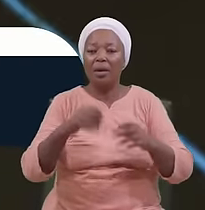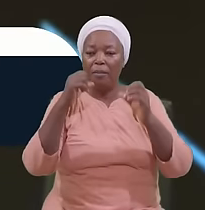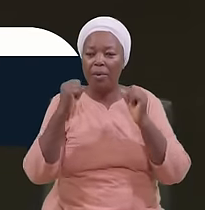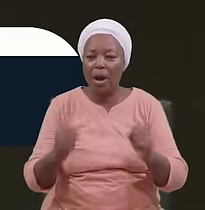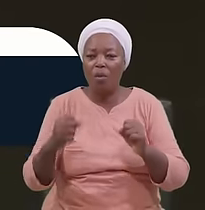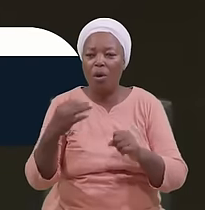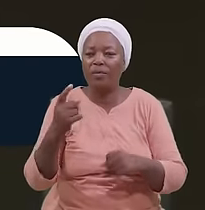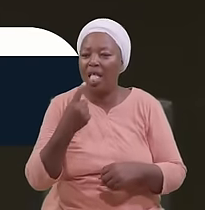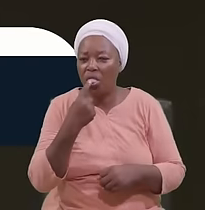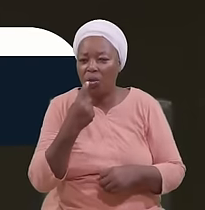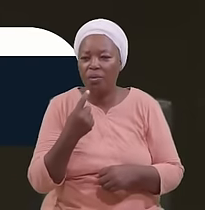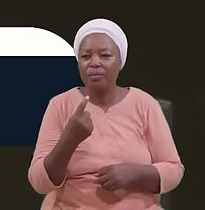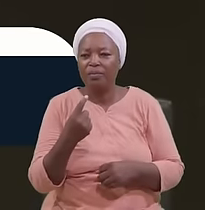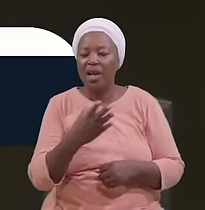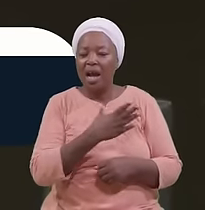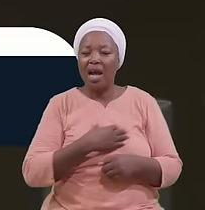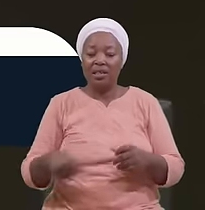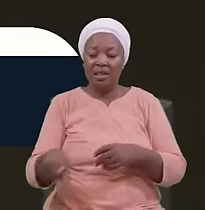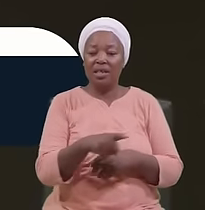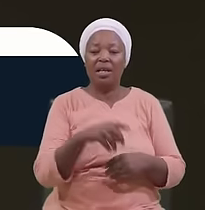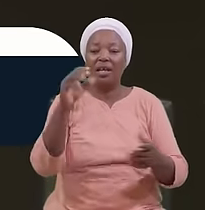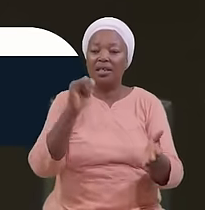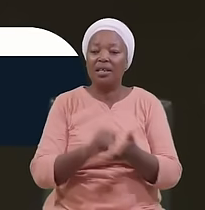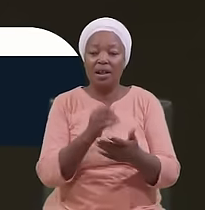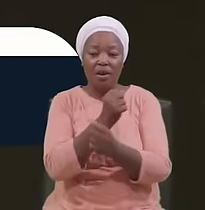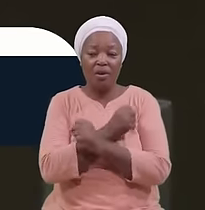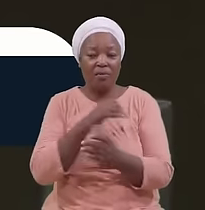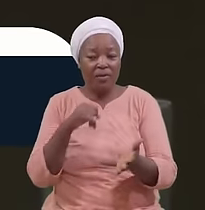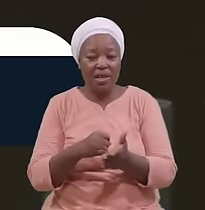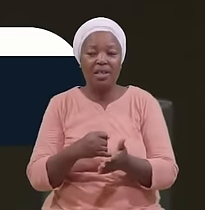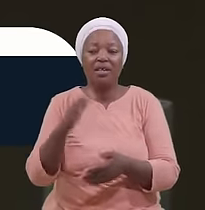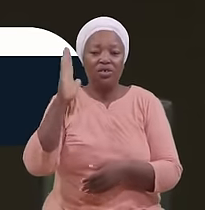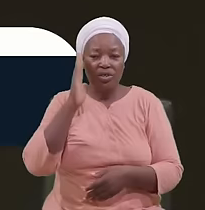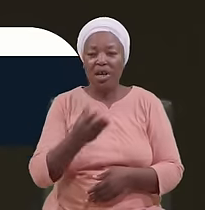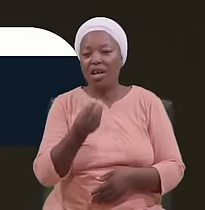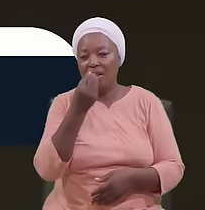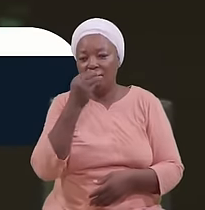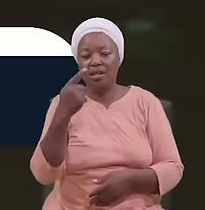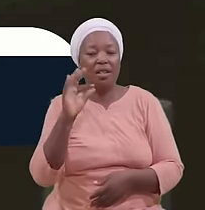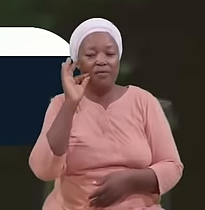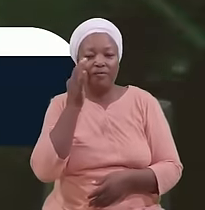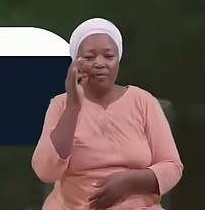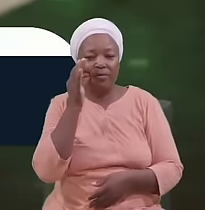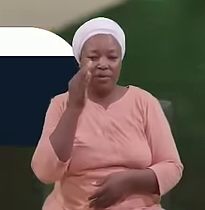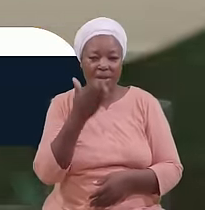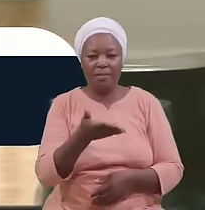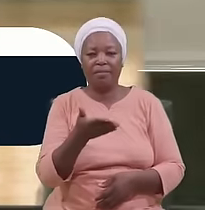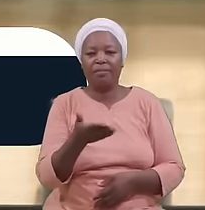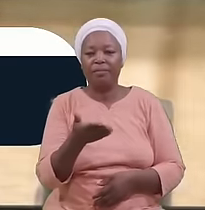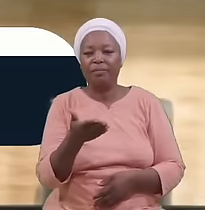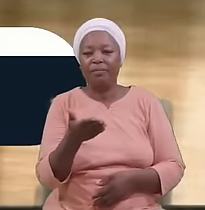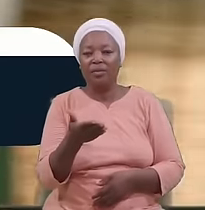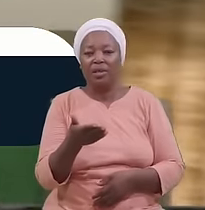are in the power of the tongue, and they that love it shall eat the fruit thereof. It